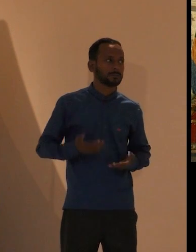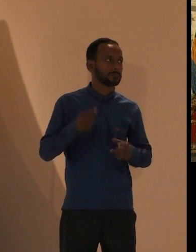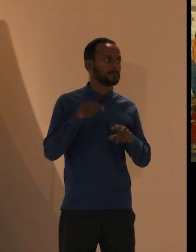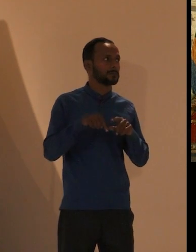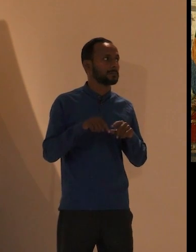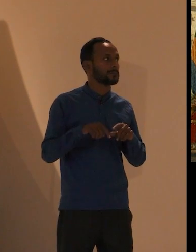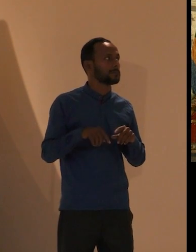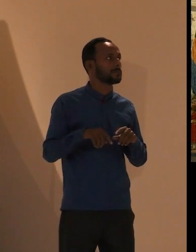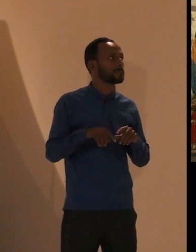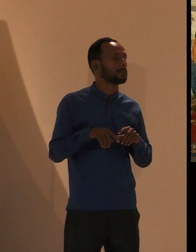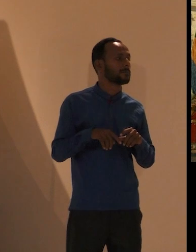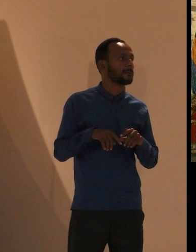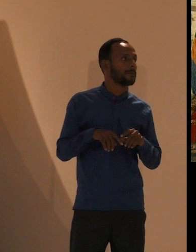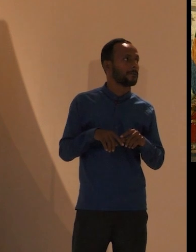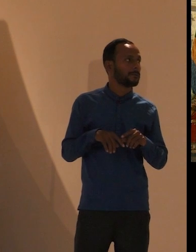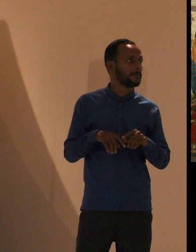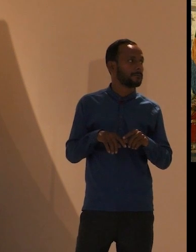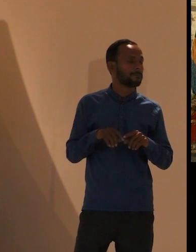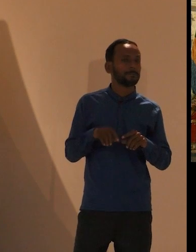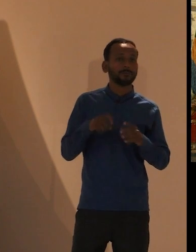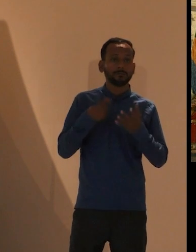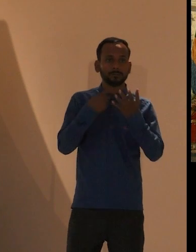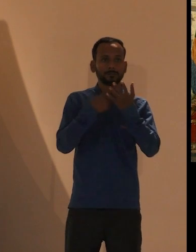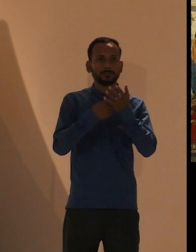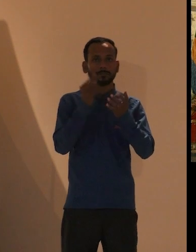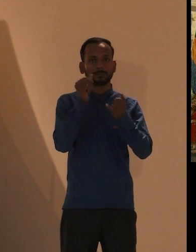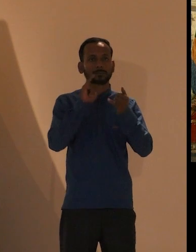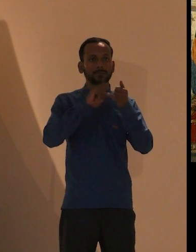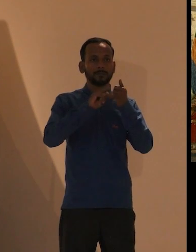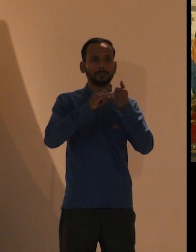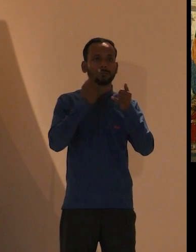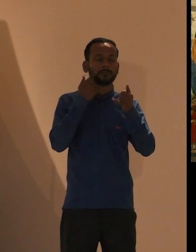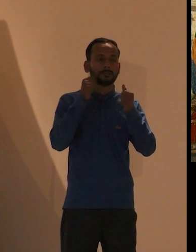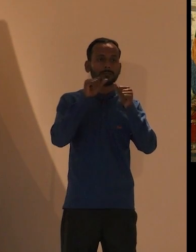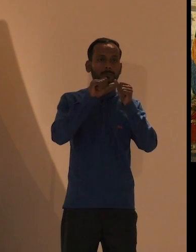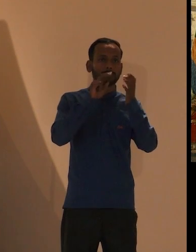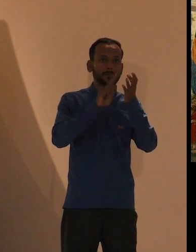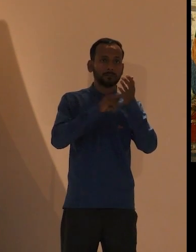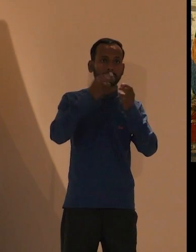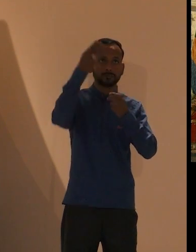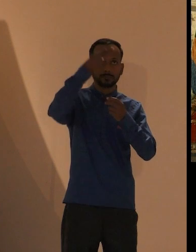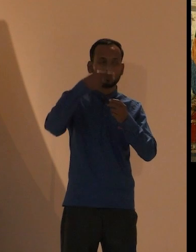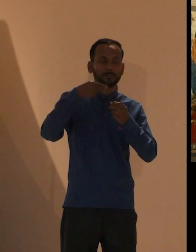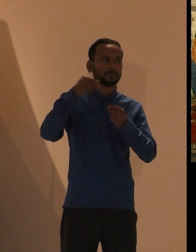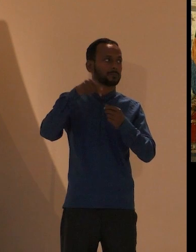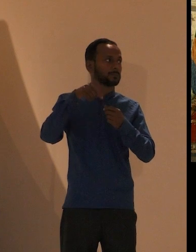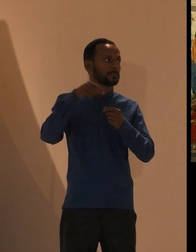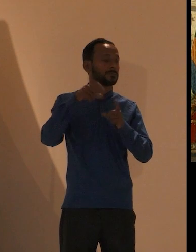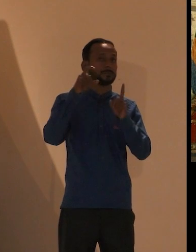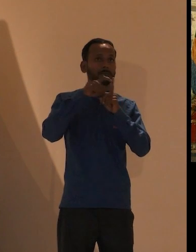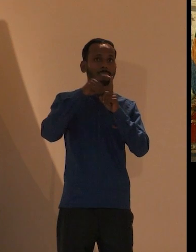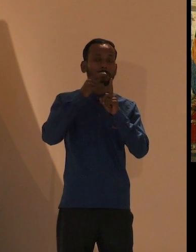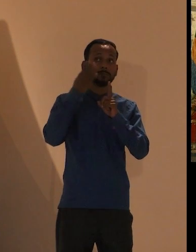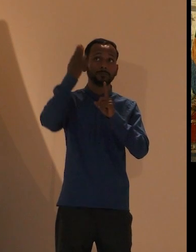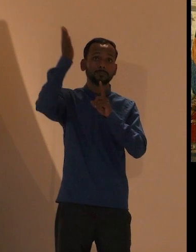which confirms this, but this is by the Russian painter Vasily Vereshchagin, who painted this just before the Delhi Darbar, when the Prince of